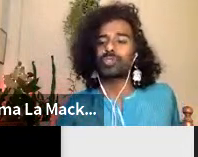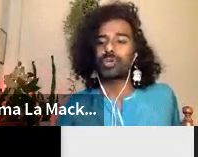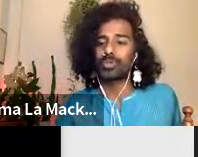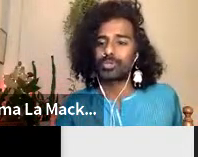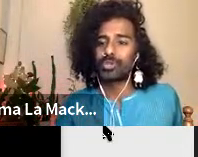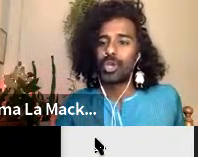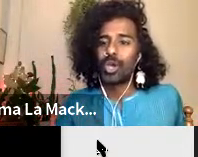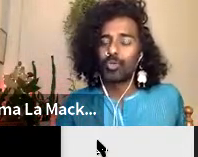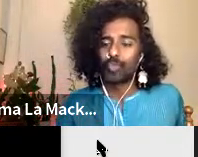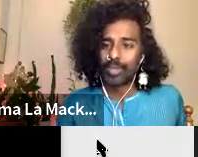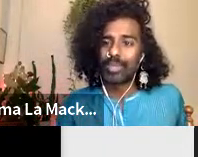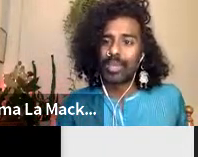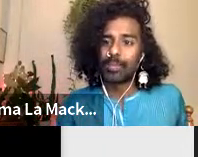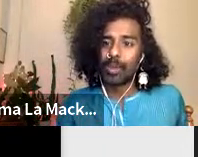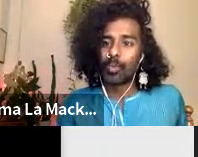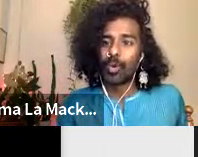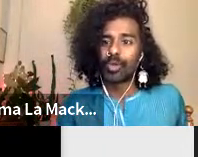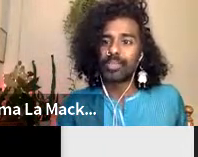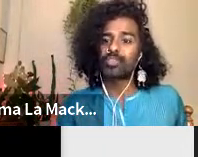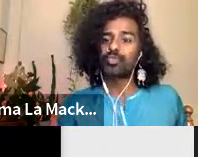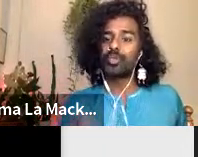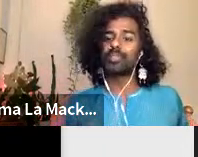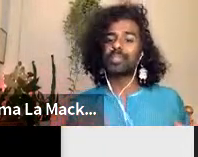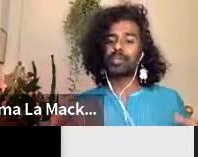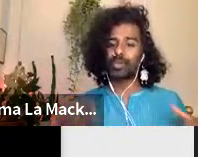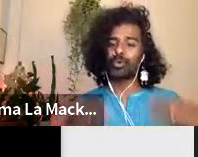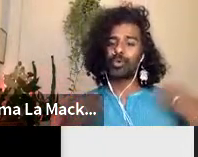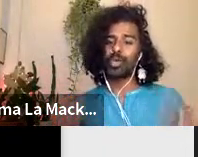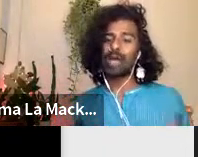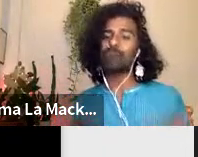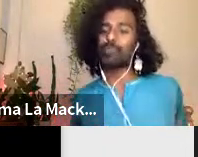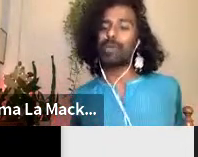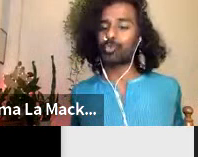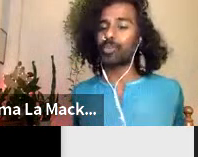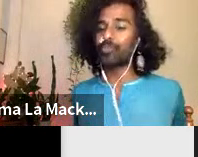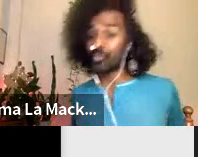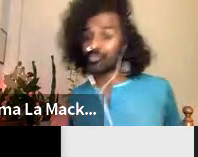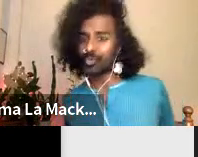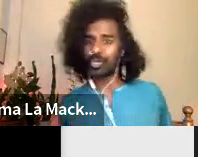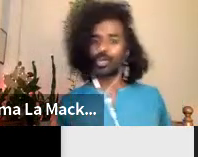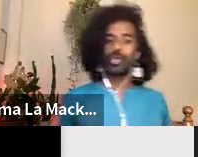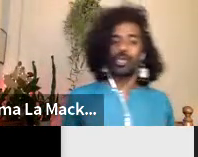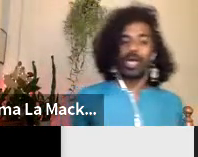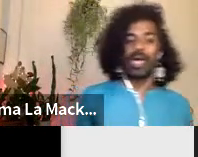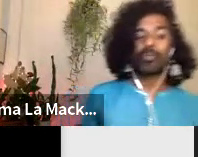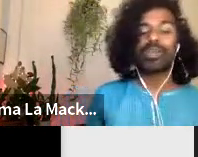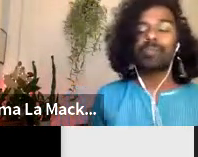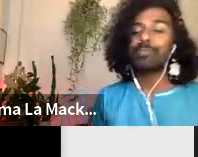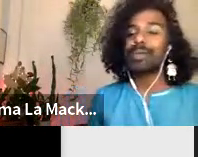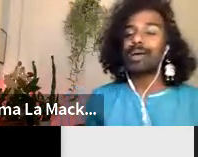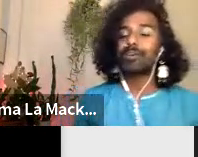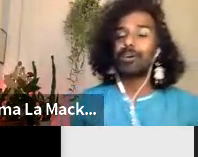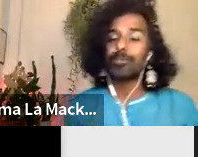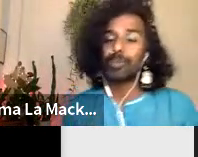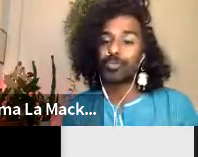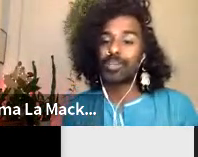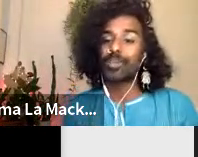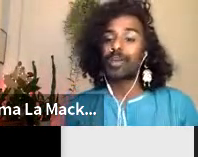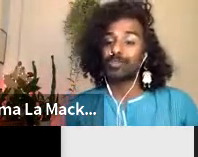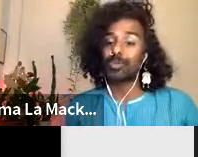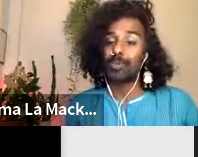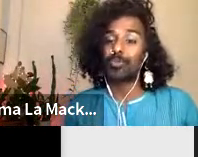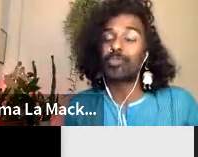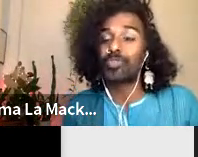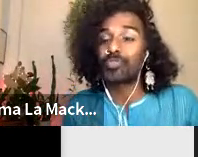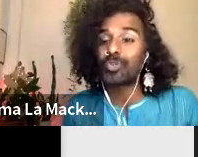my concerns really in my work is creating what I call a counter memory for the future. And what I mean by creating